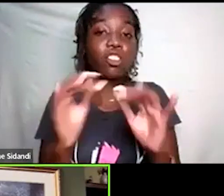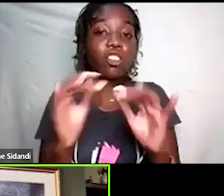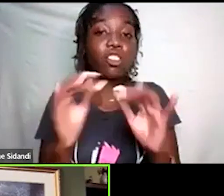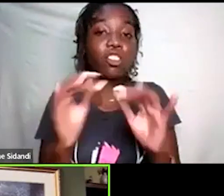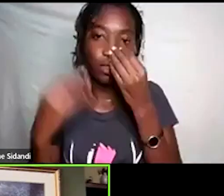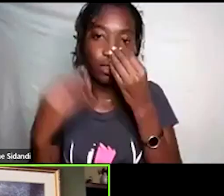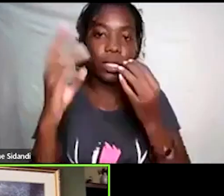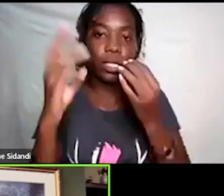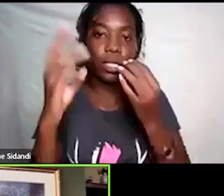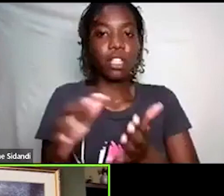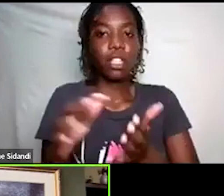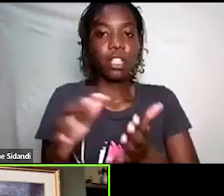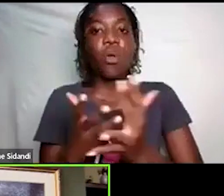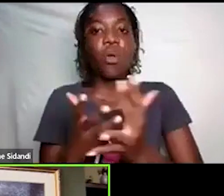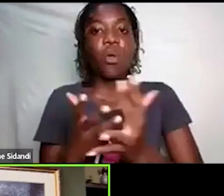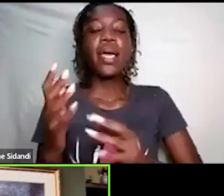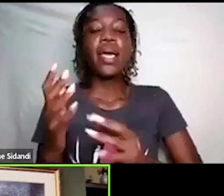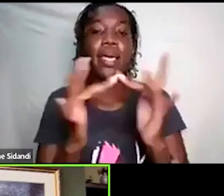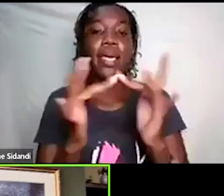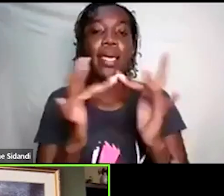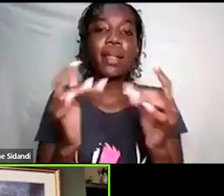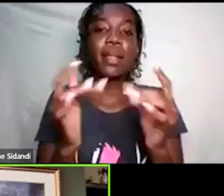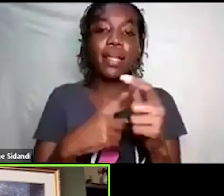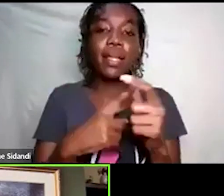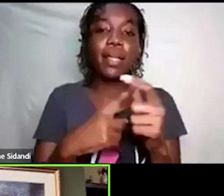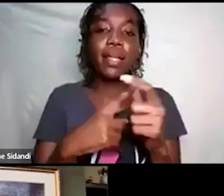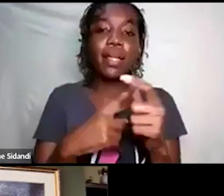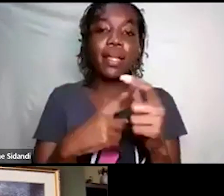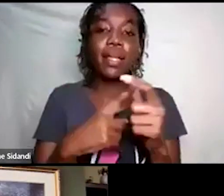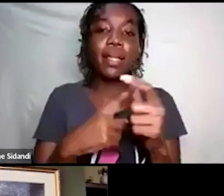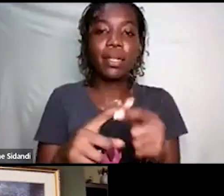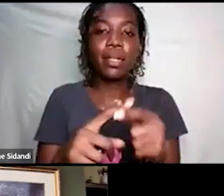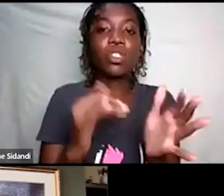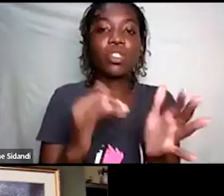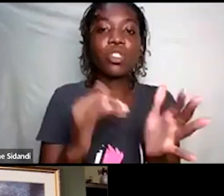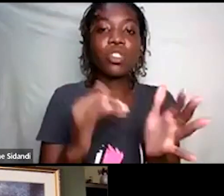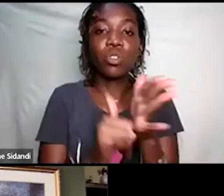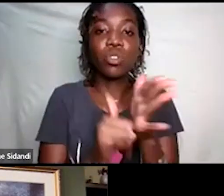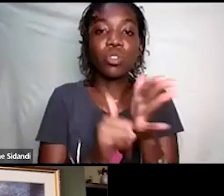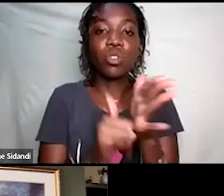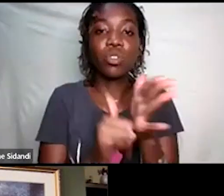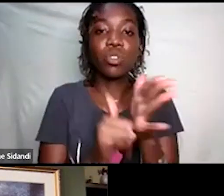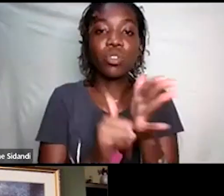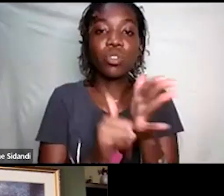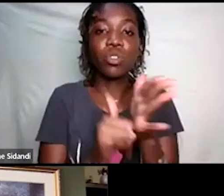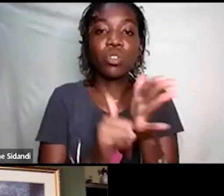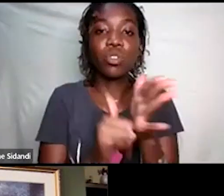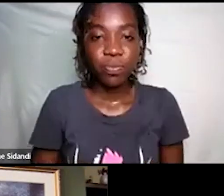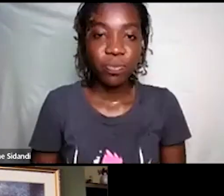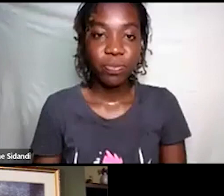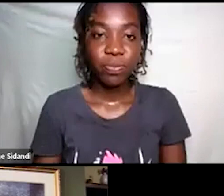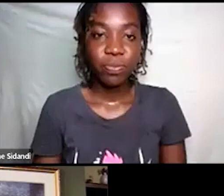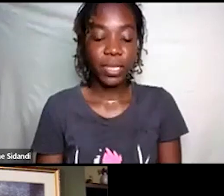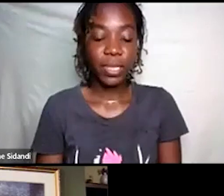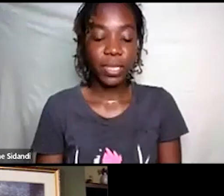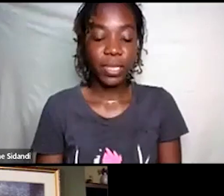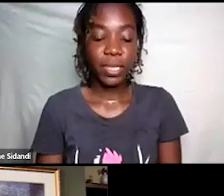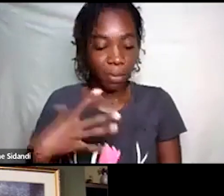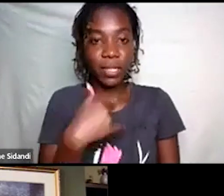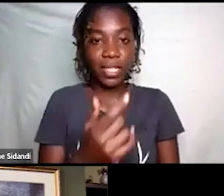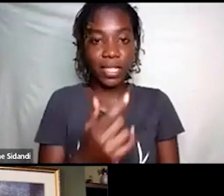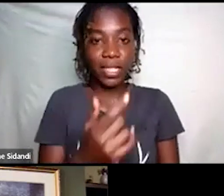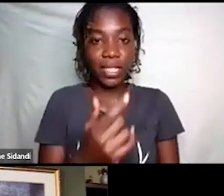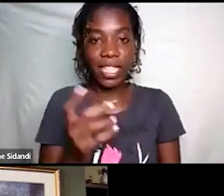you can put it in your YouTube everywhere else. Yeah. Sure. No, people said they were dating here,